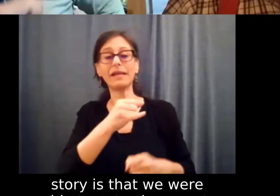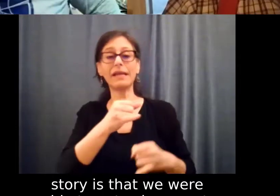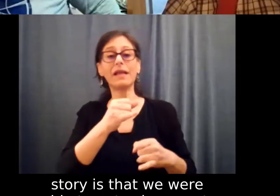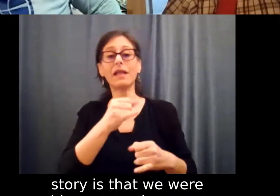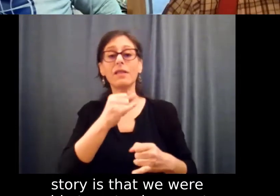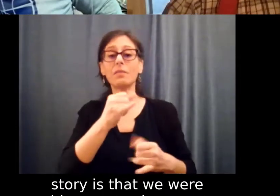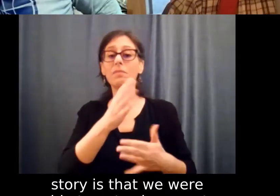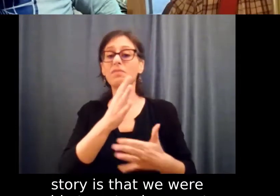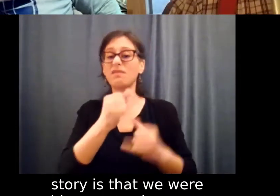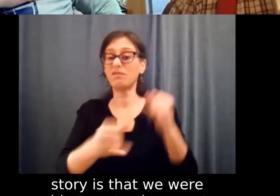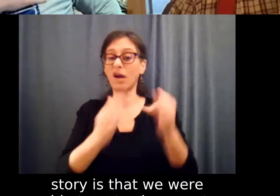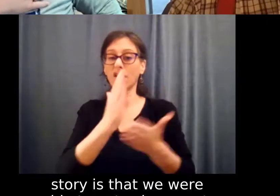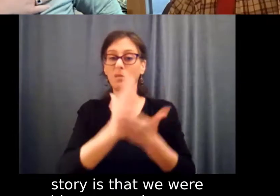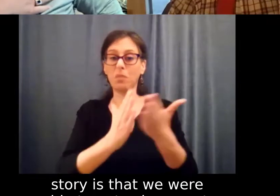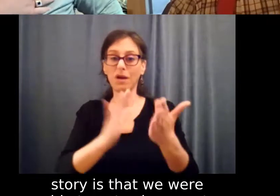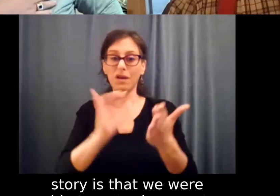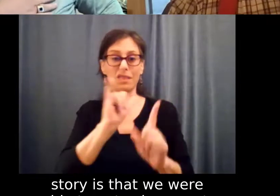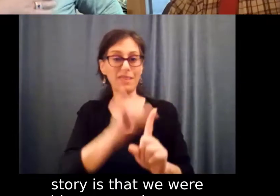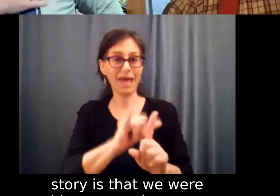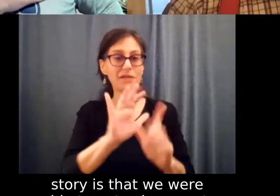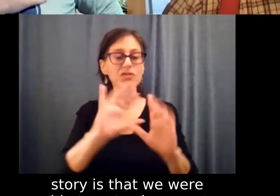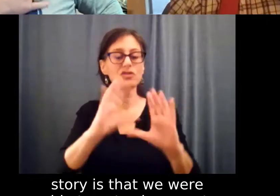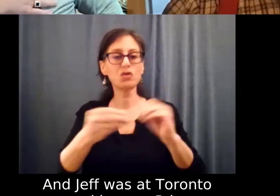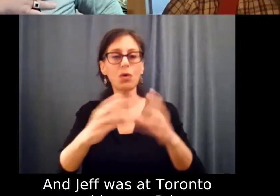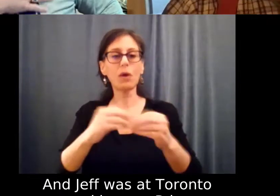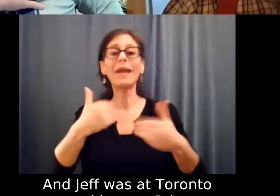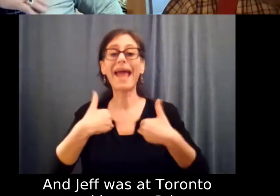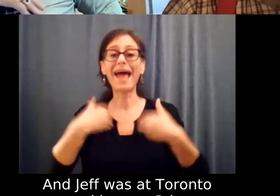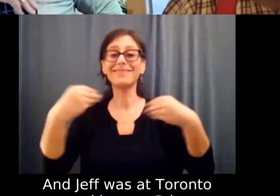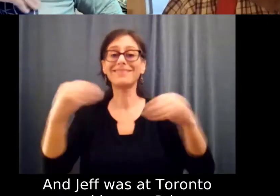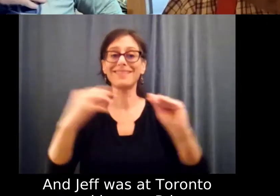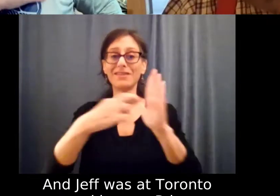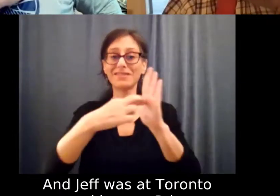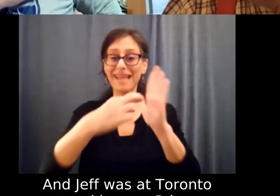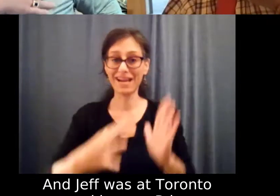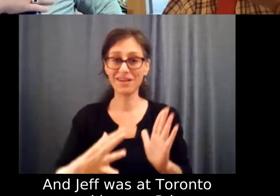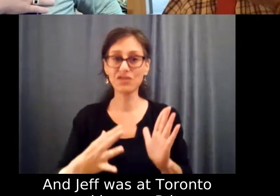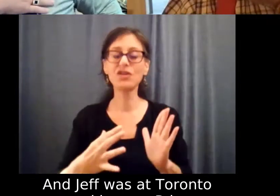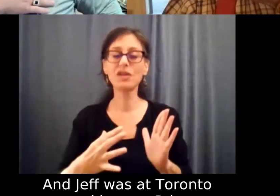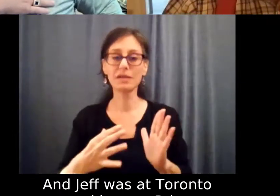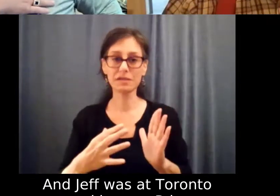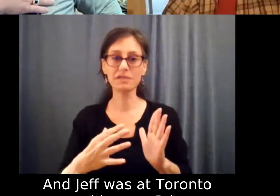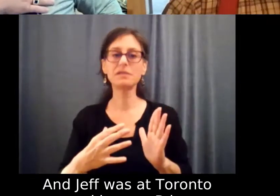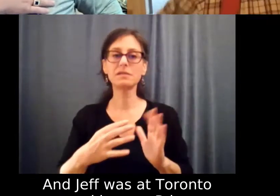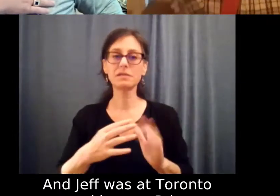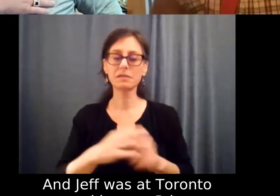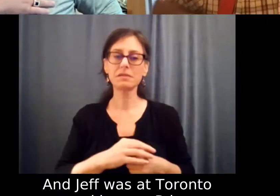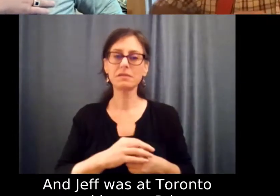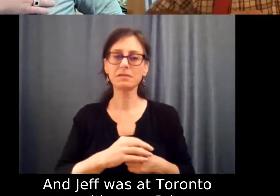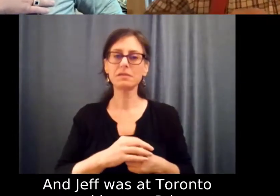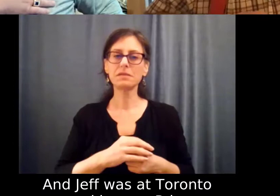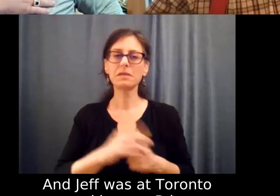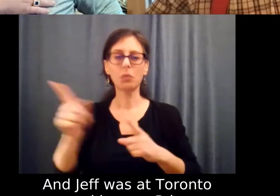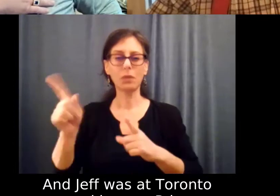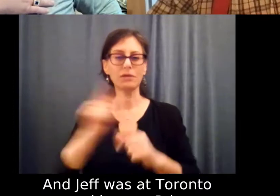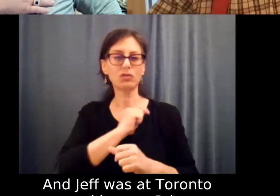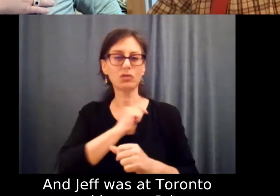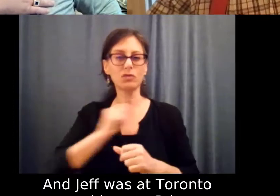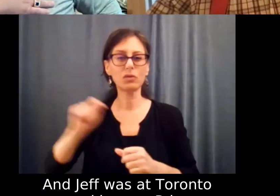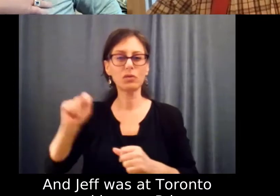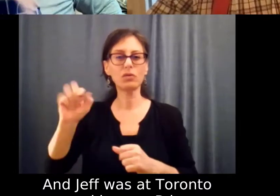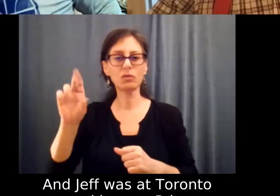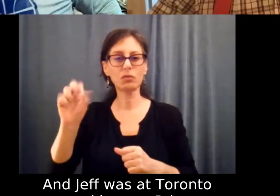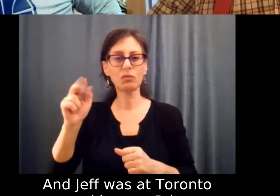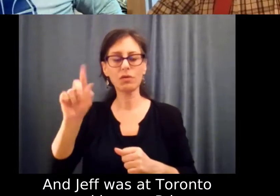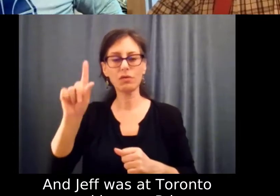was that we were fortunate enough to get sales agent, and one of them, Josh Braun, was at Toronto, and he saw Priya,